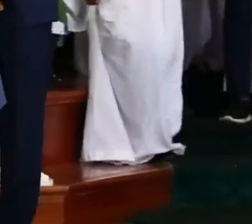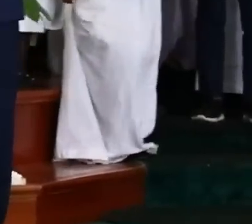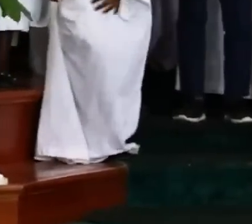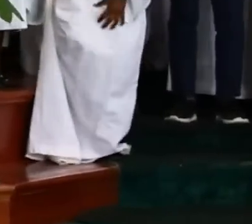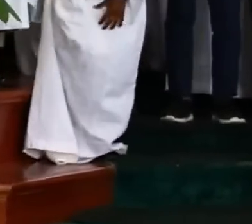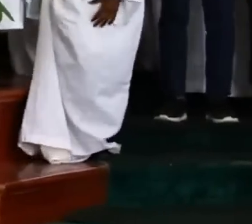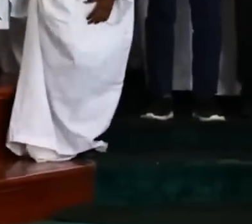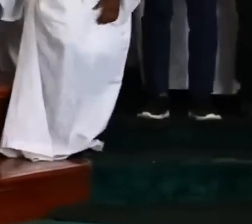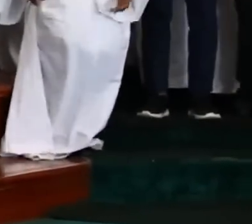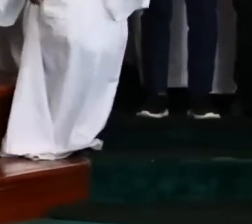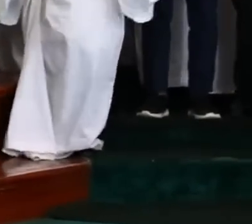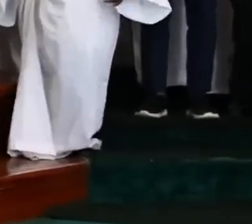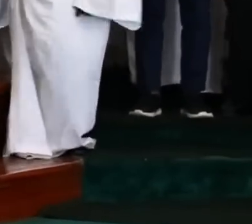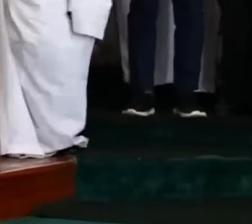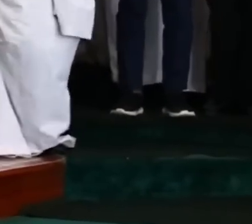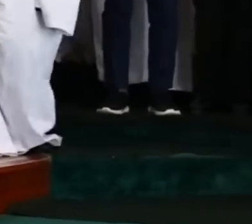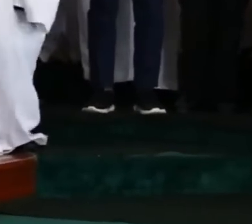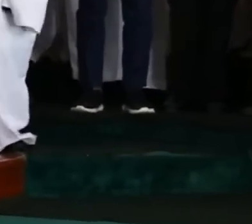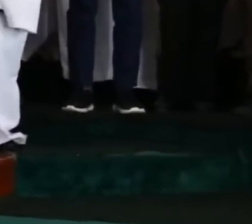These are they who,